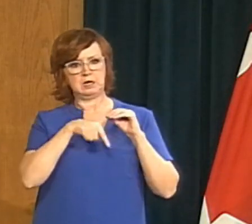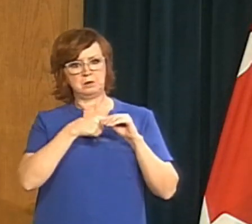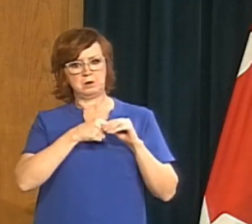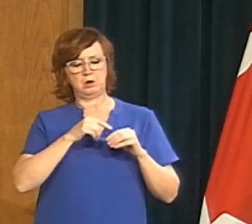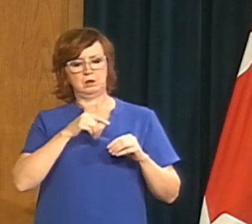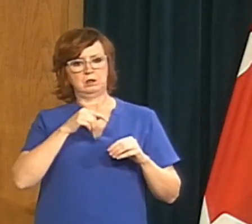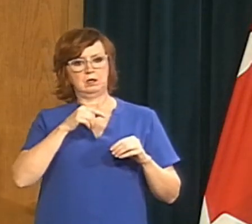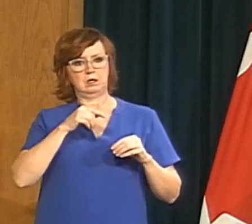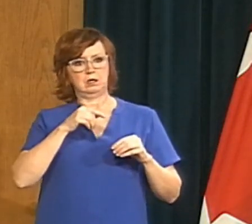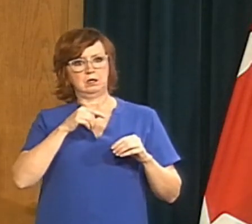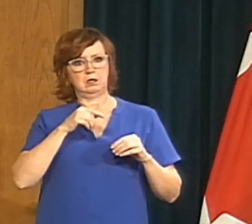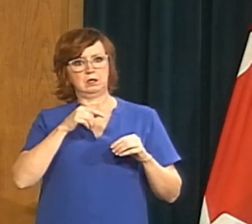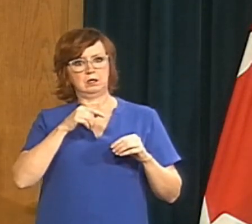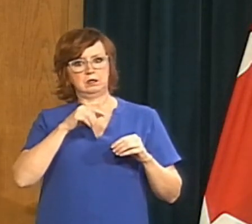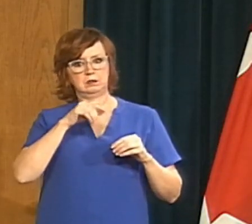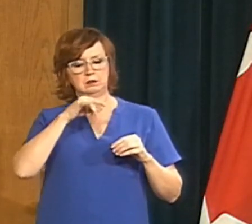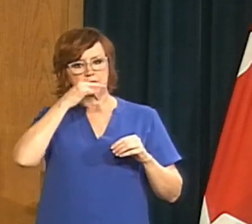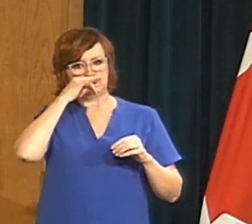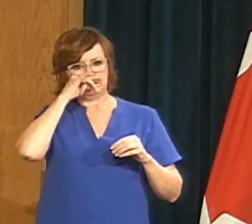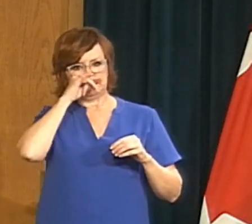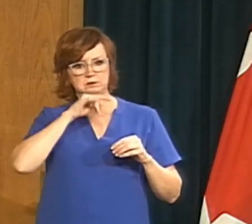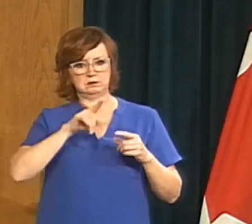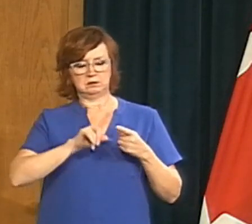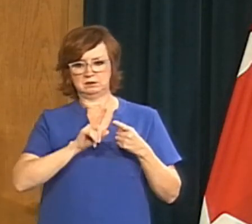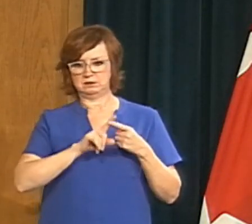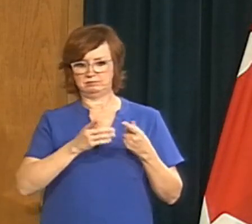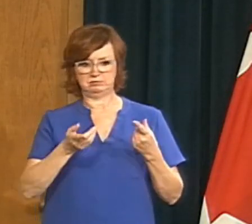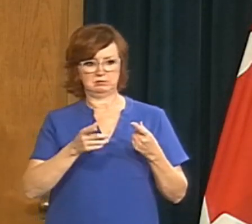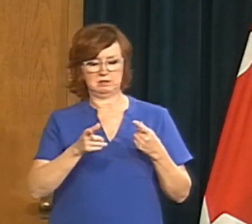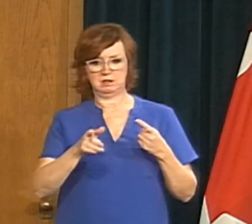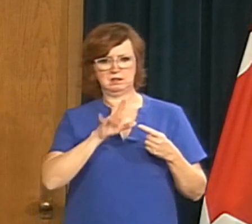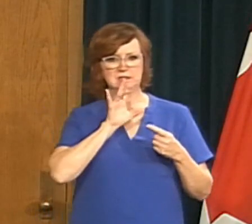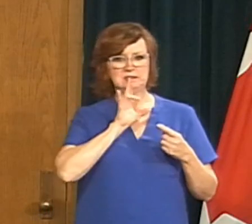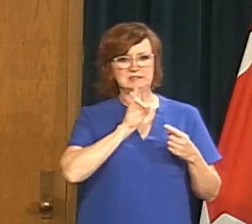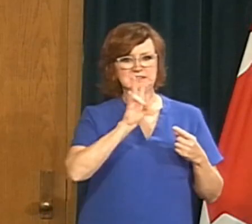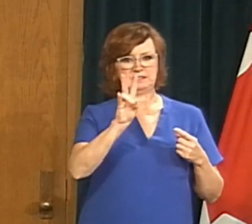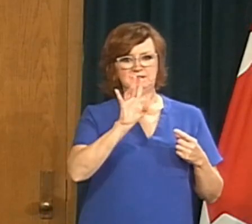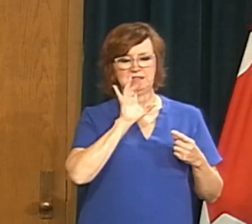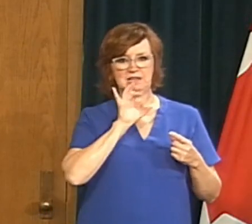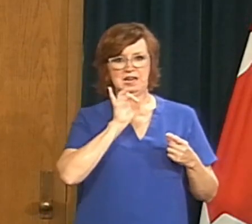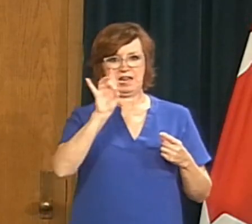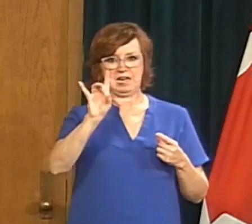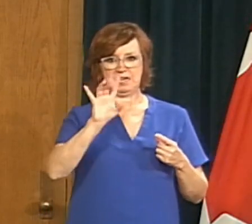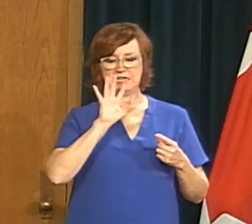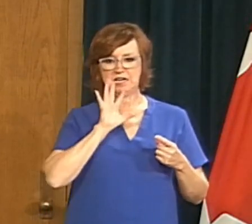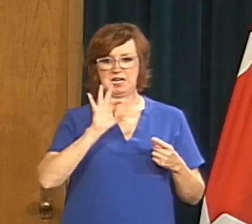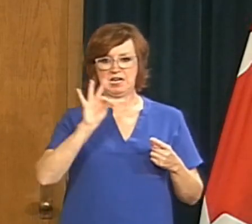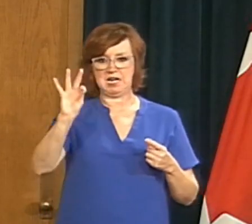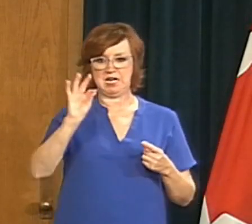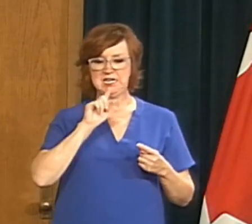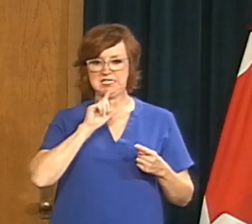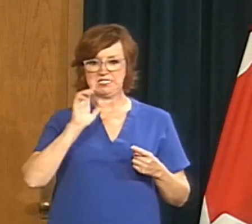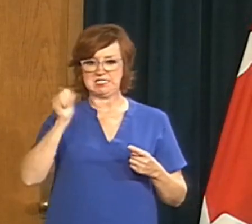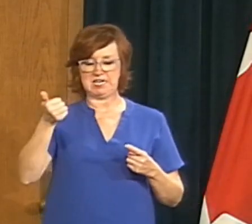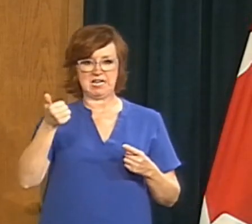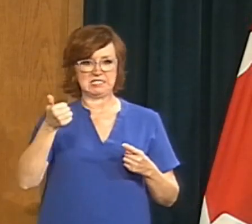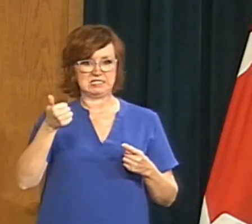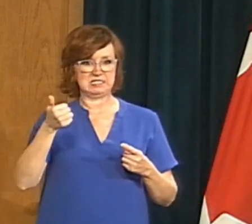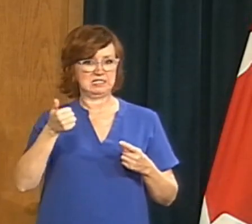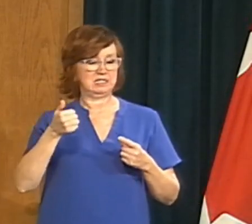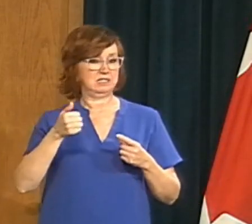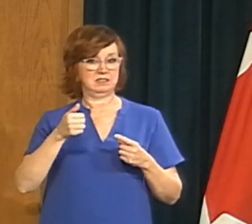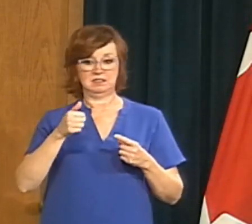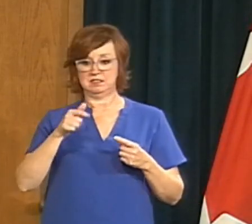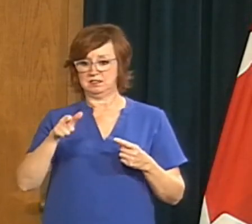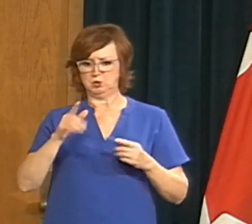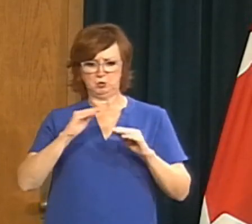work, but their children are 7 to 10, too old for daycares and too young to stay home alone, especially while trying to follow distance learning?